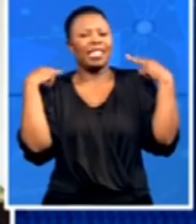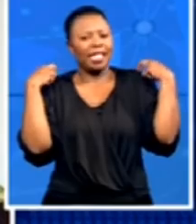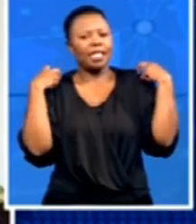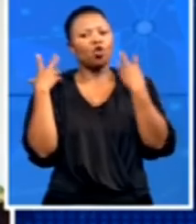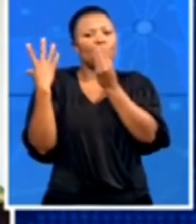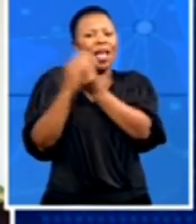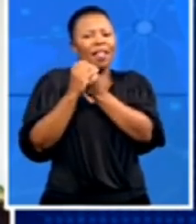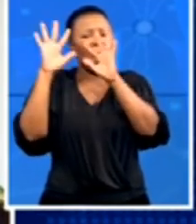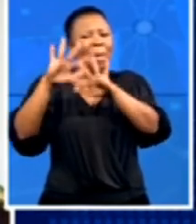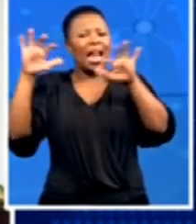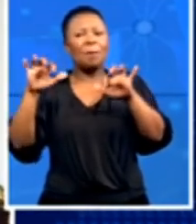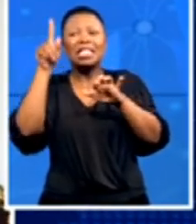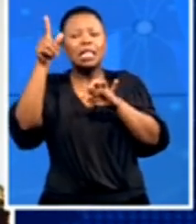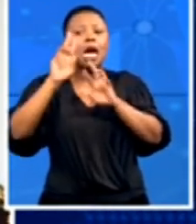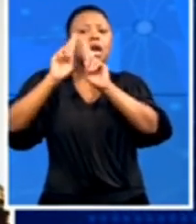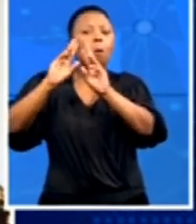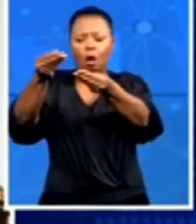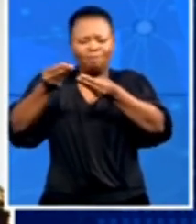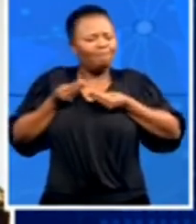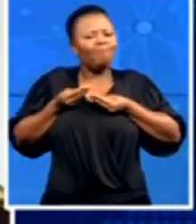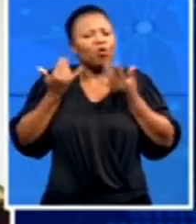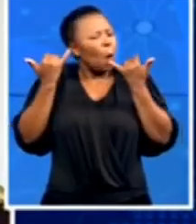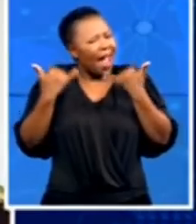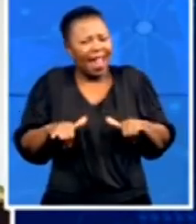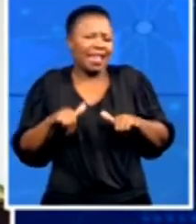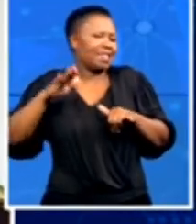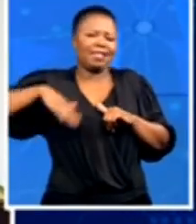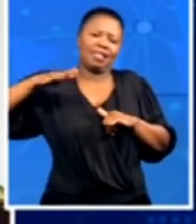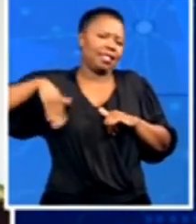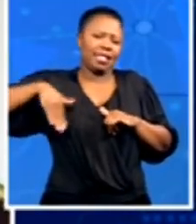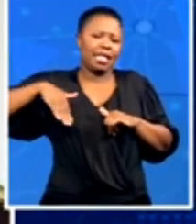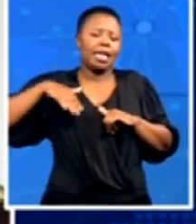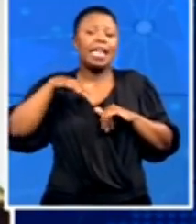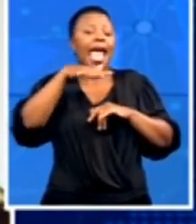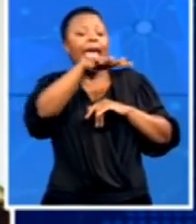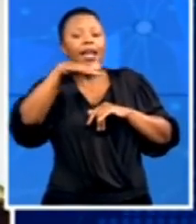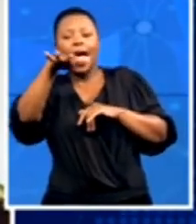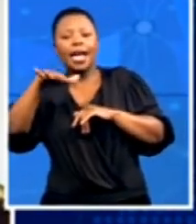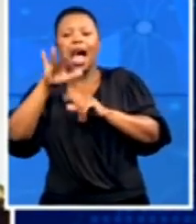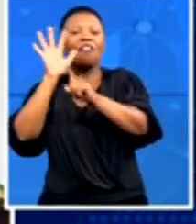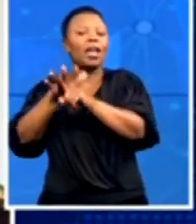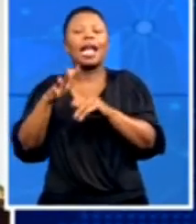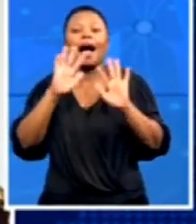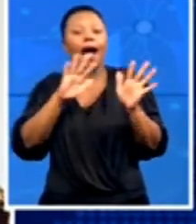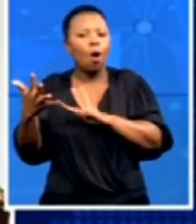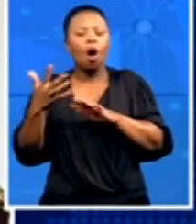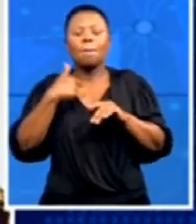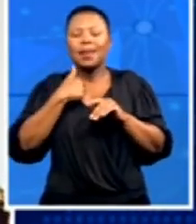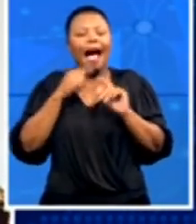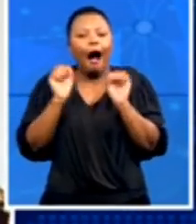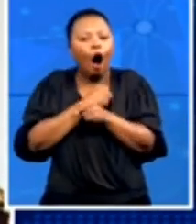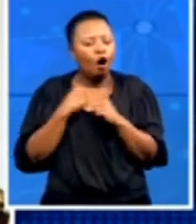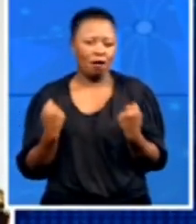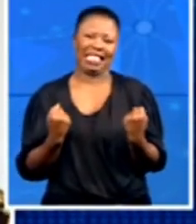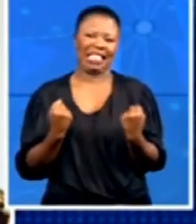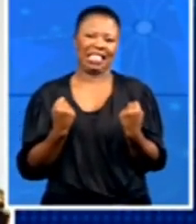report about the areas which have been affected, we are unable to say these are the documents